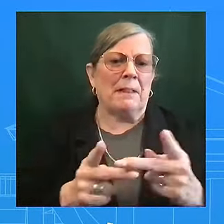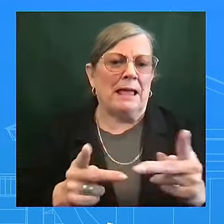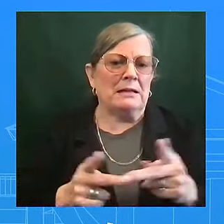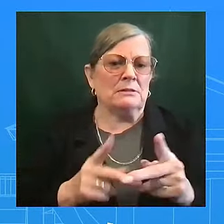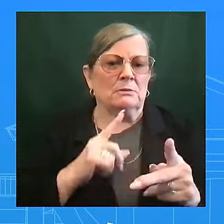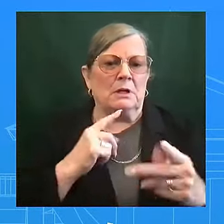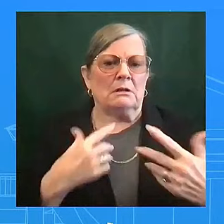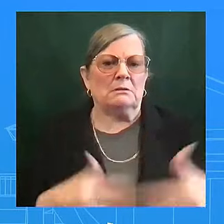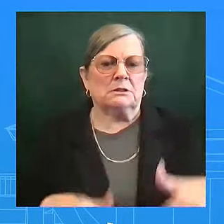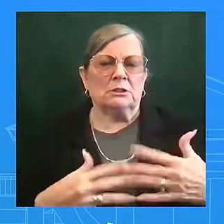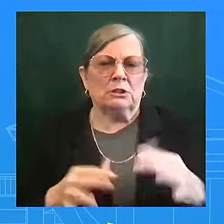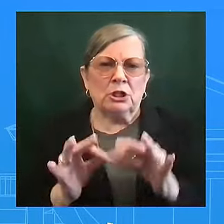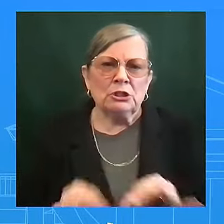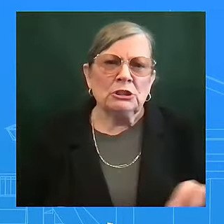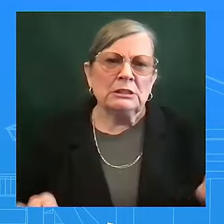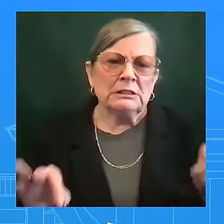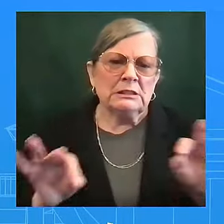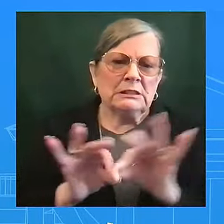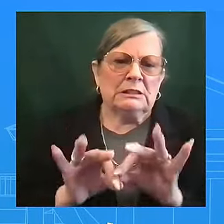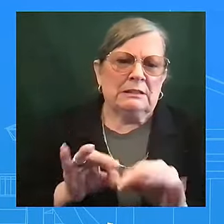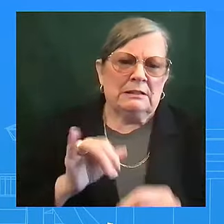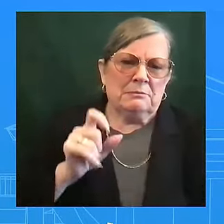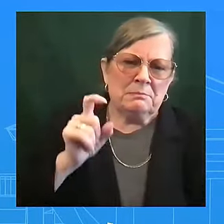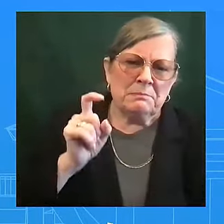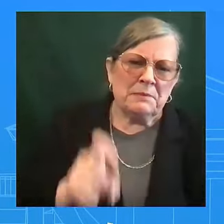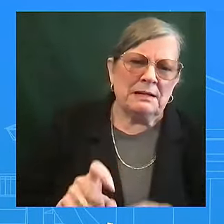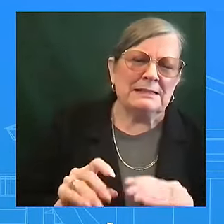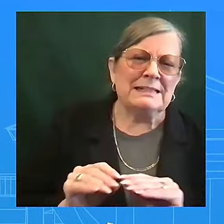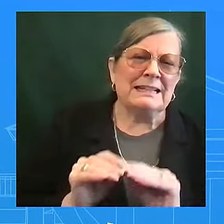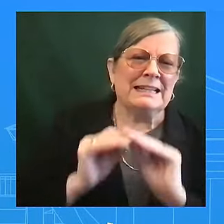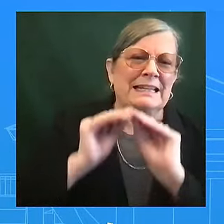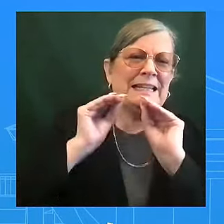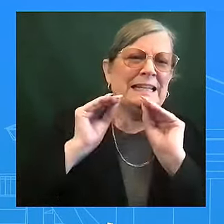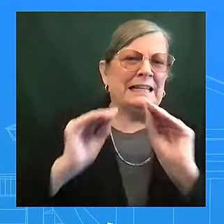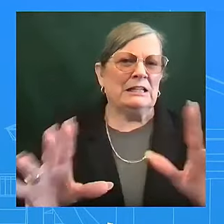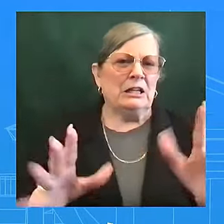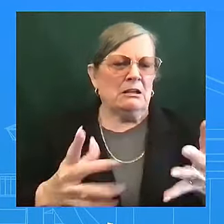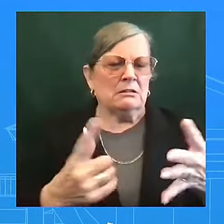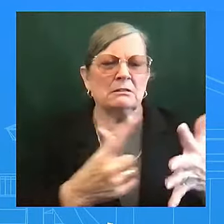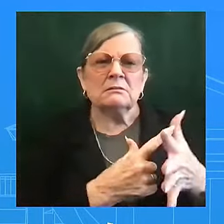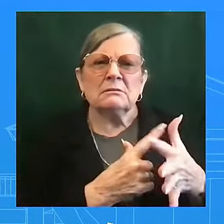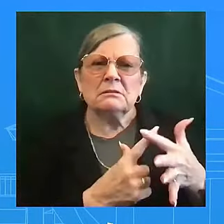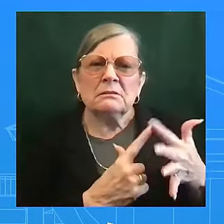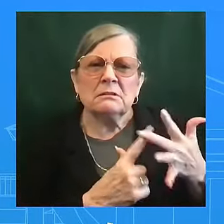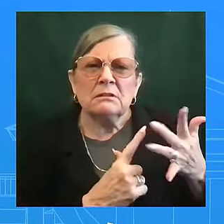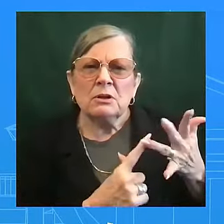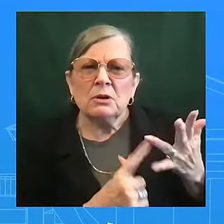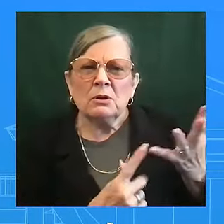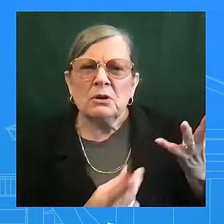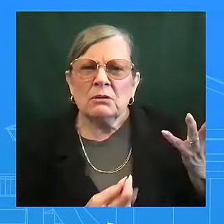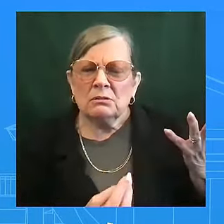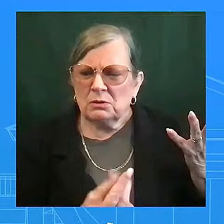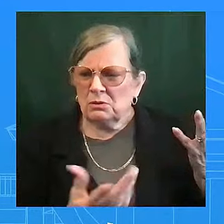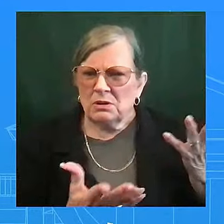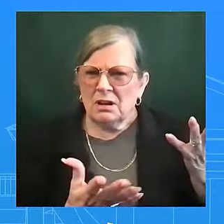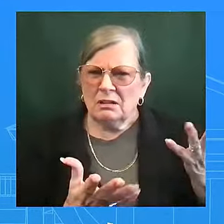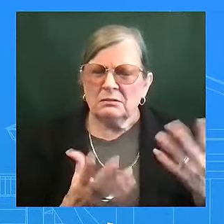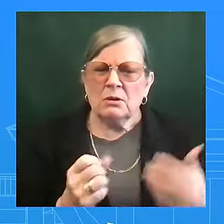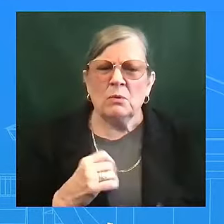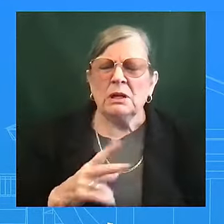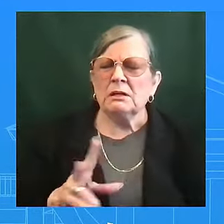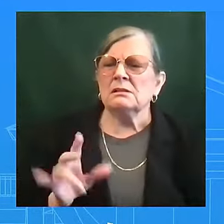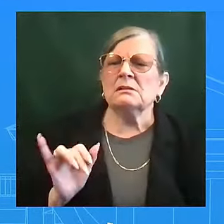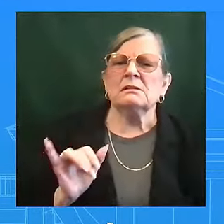right? And the new demands they've made have called into questions, right? Hamas's readiness to do any deal at all and the